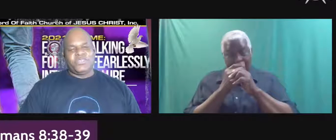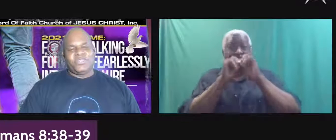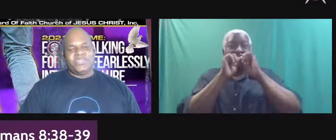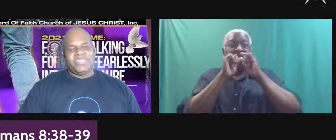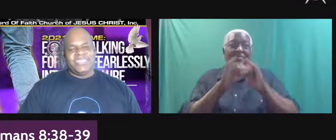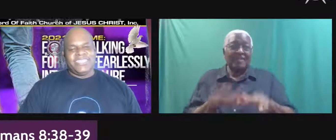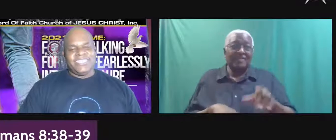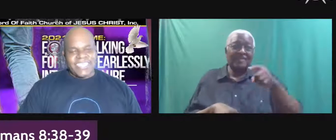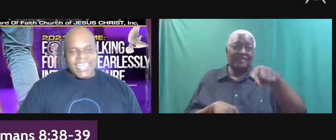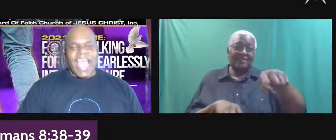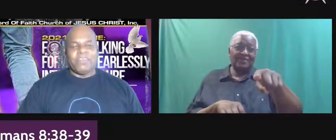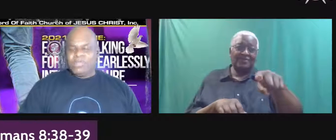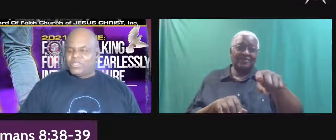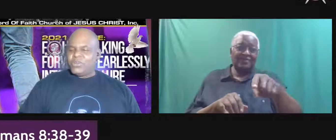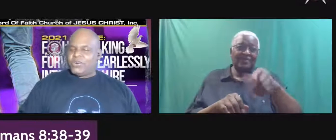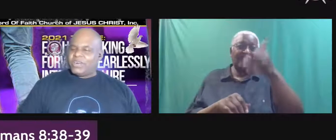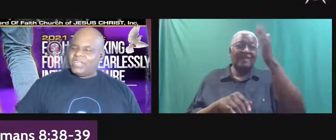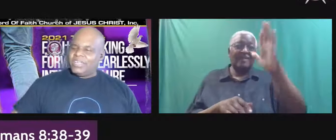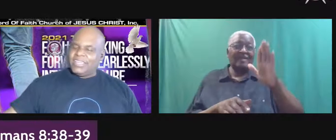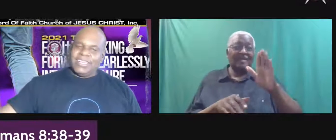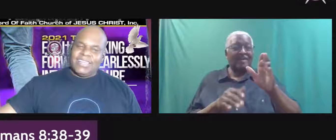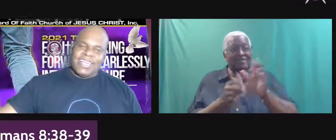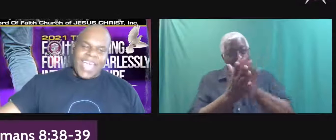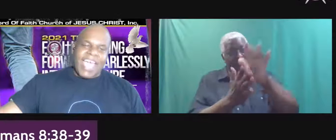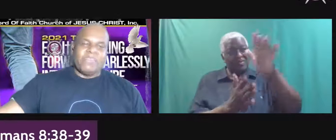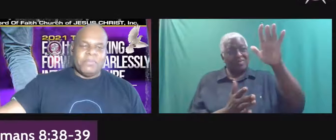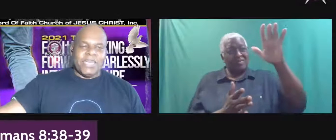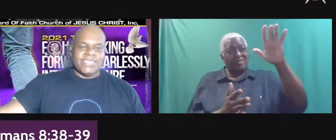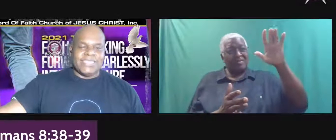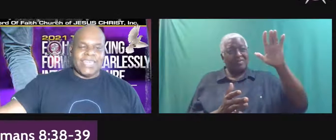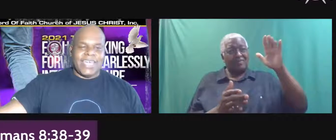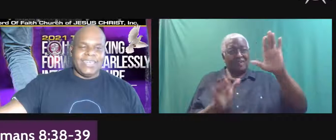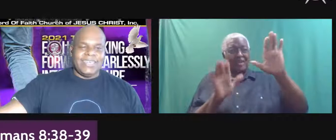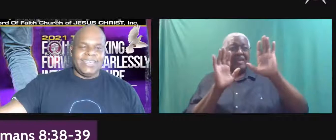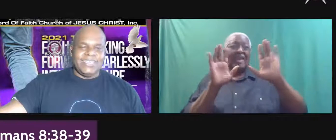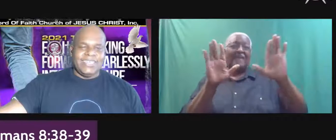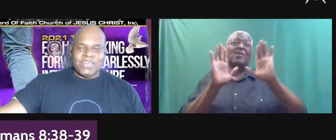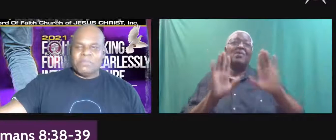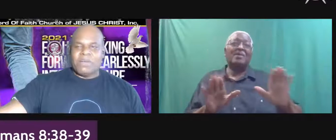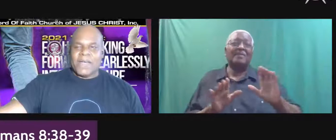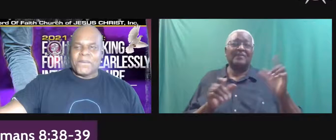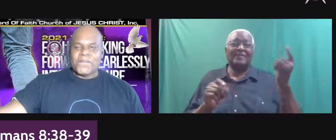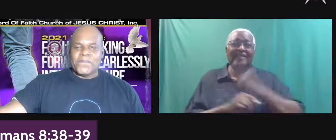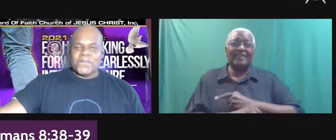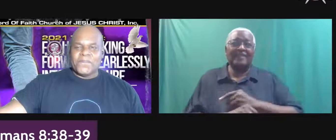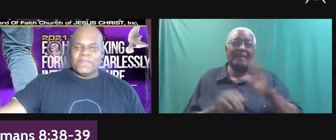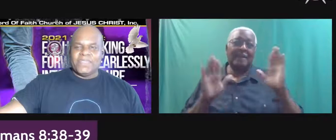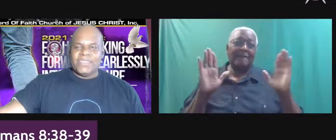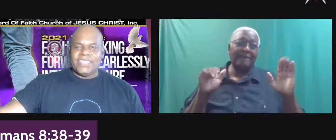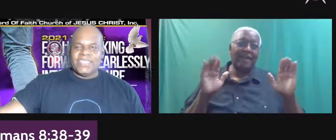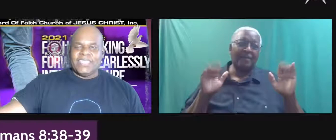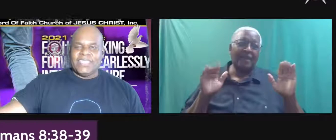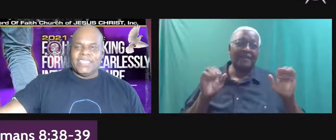Blessings to you. To God be the glory. Have an amazing day. Goodbye.